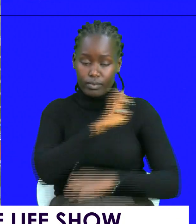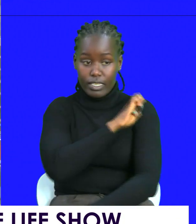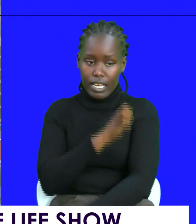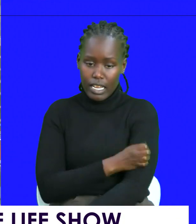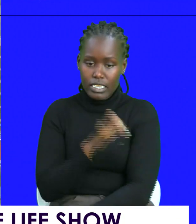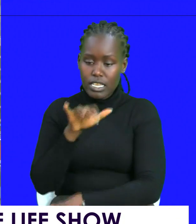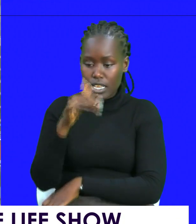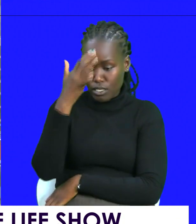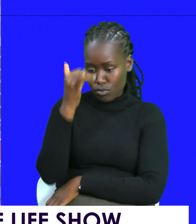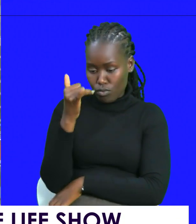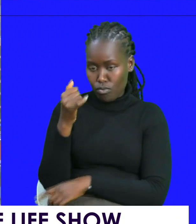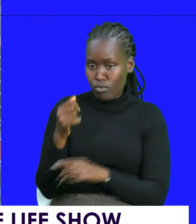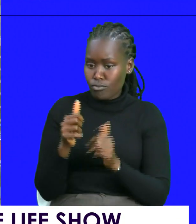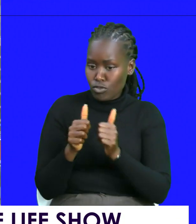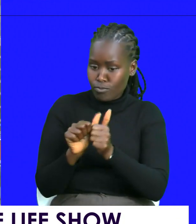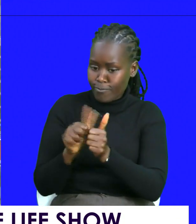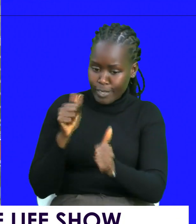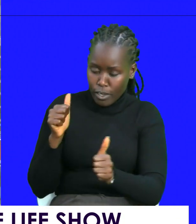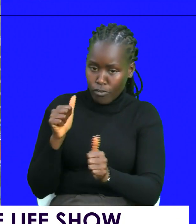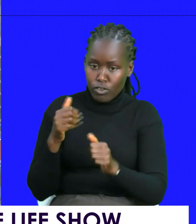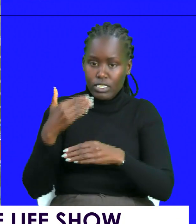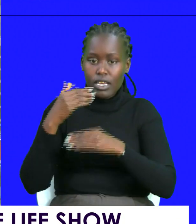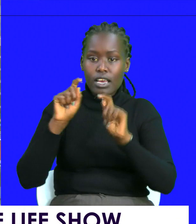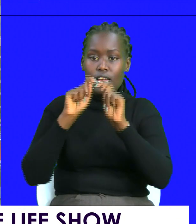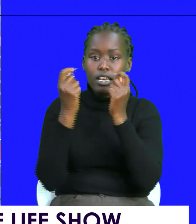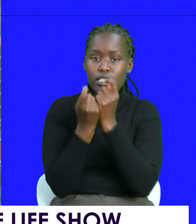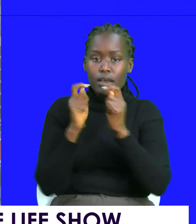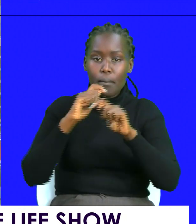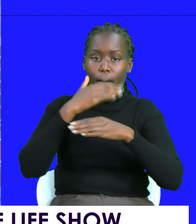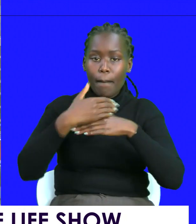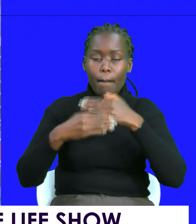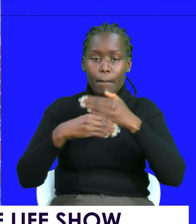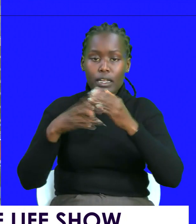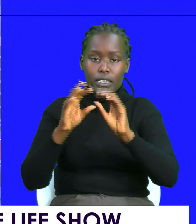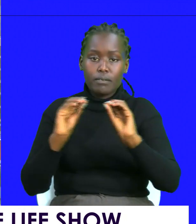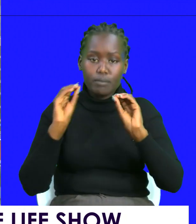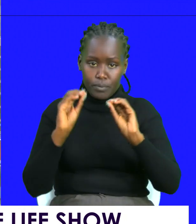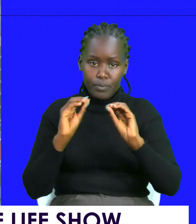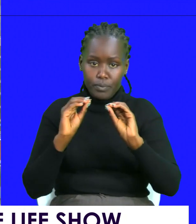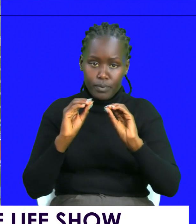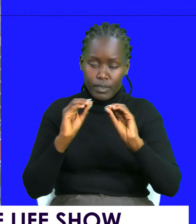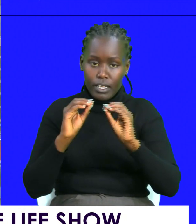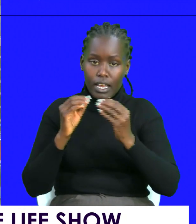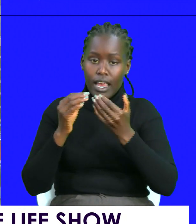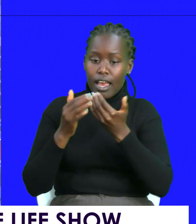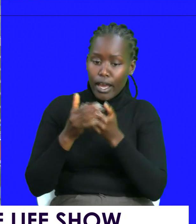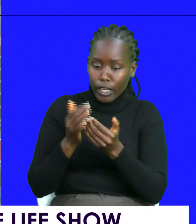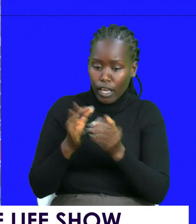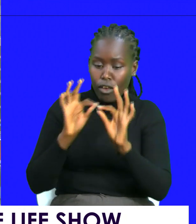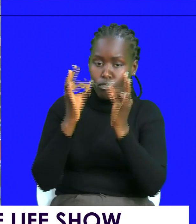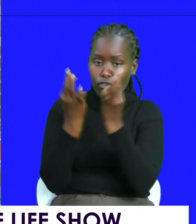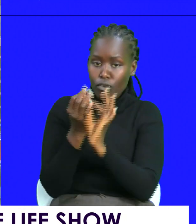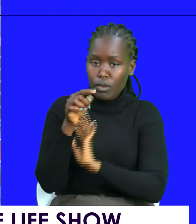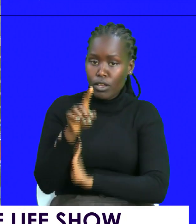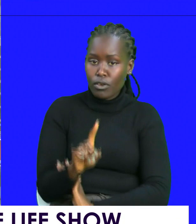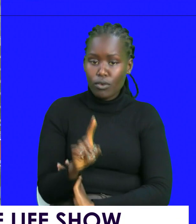should never neglect team buildings. You should never neglect treats. Treat your family. Take them out